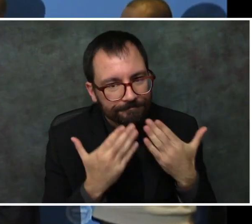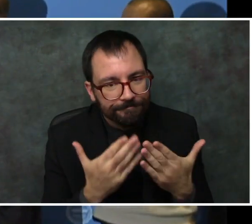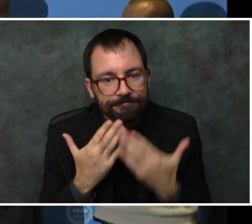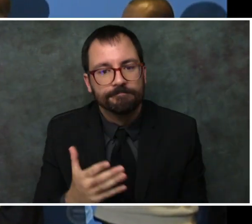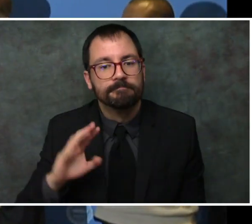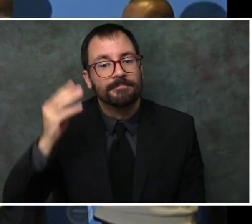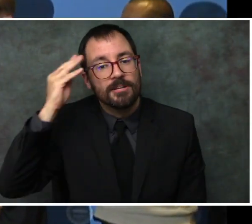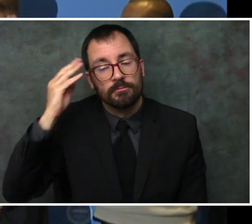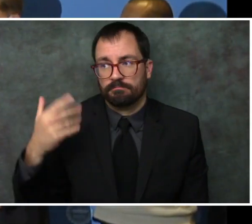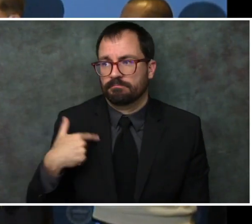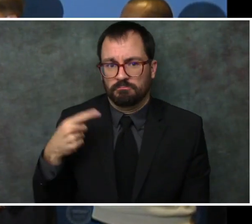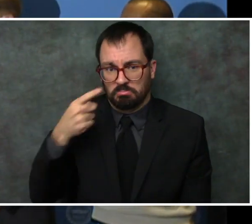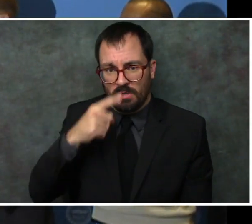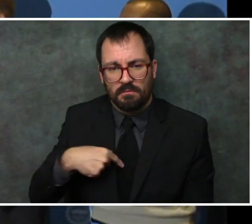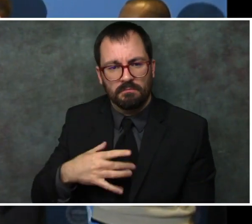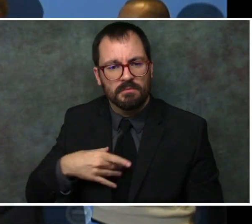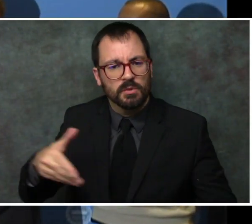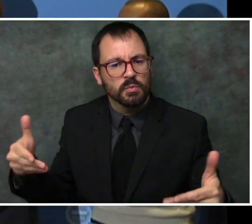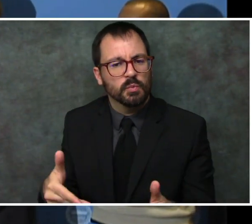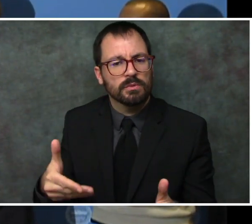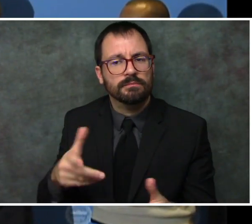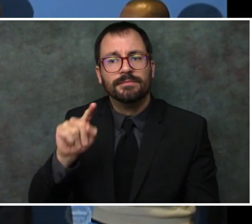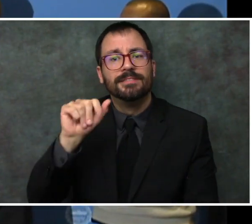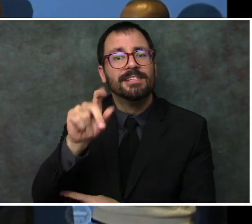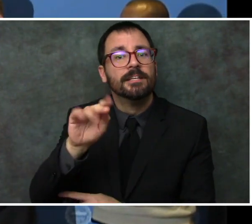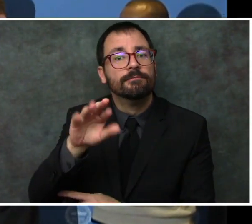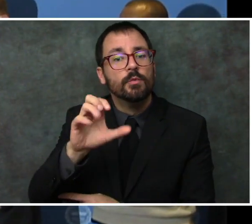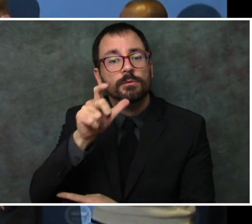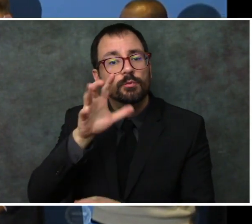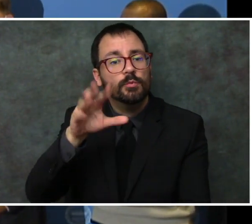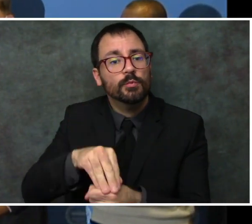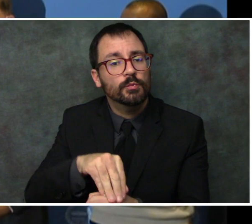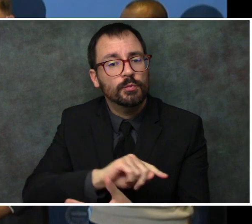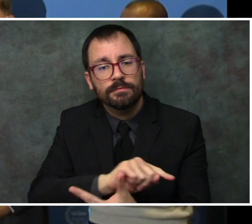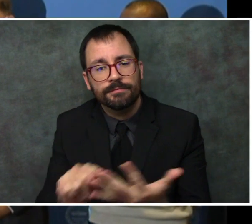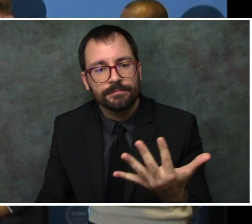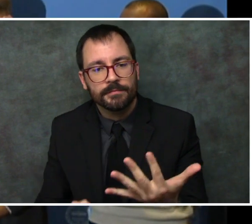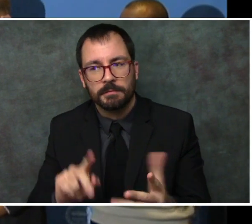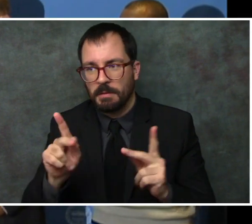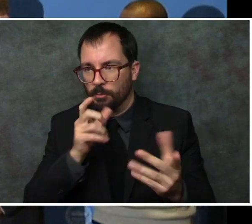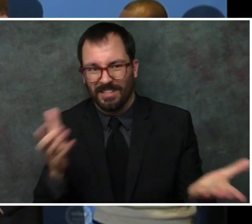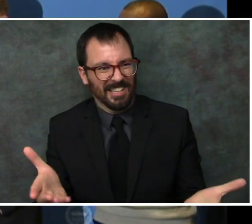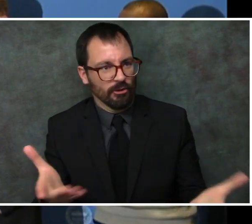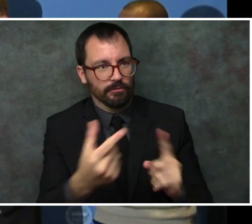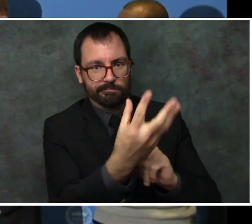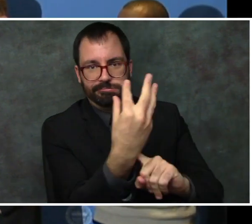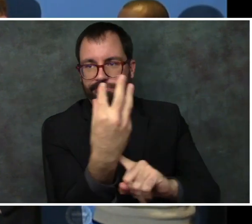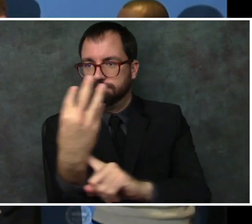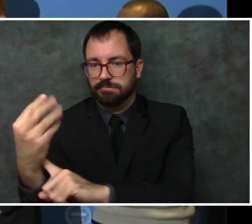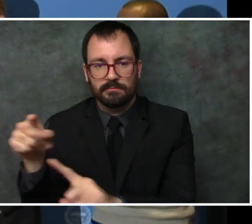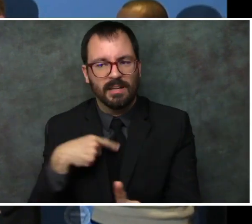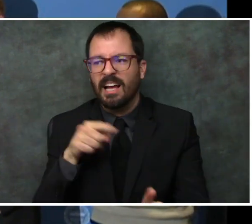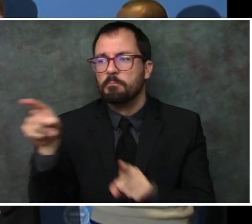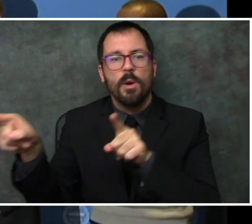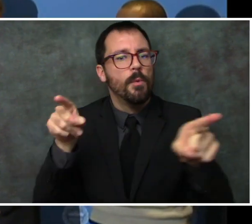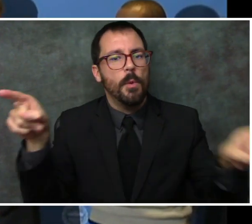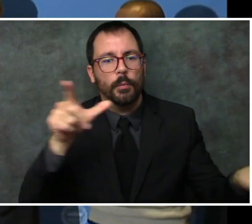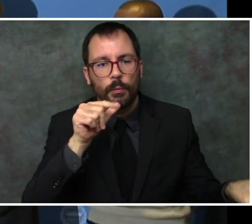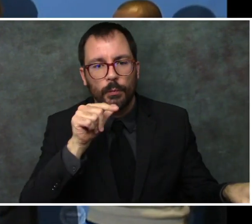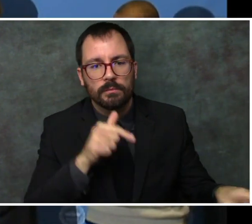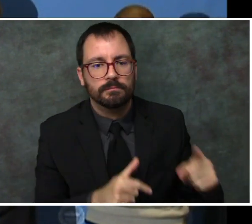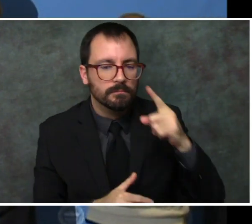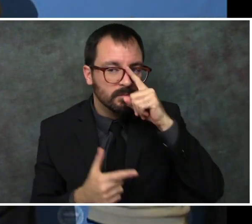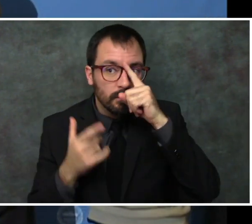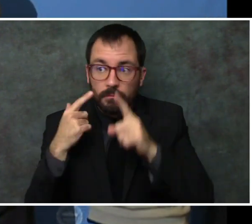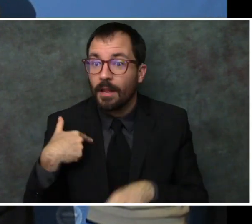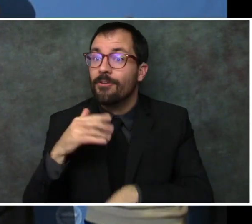task force to the folks who are gathered here this afternoon. And as I call your name, just raise your hand so